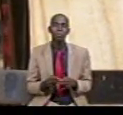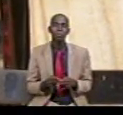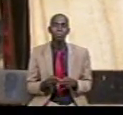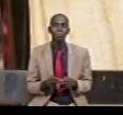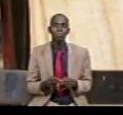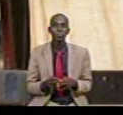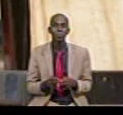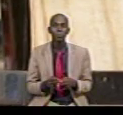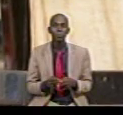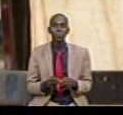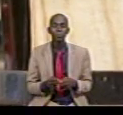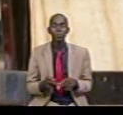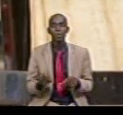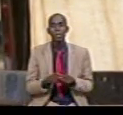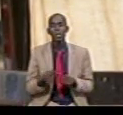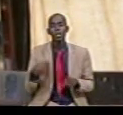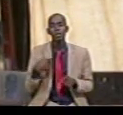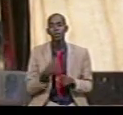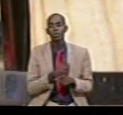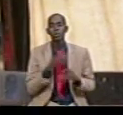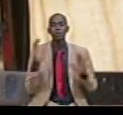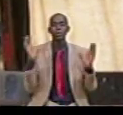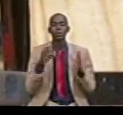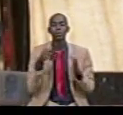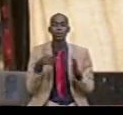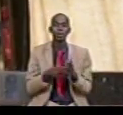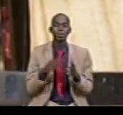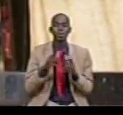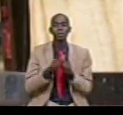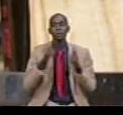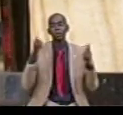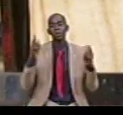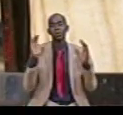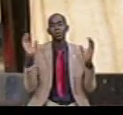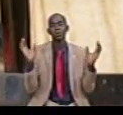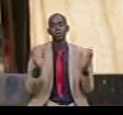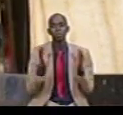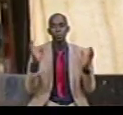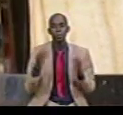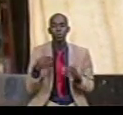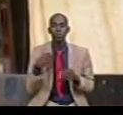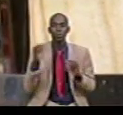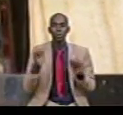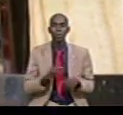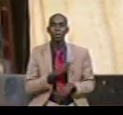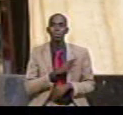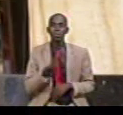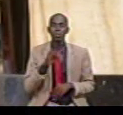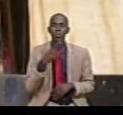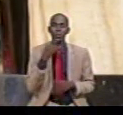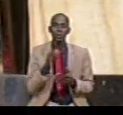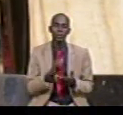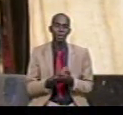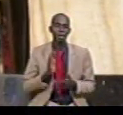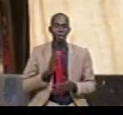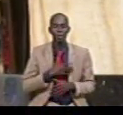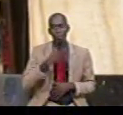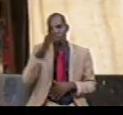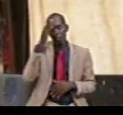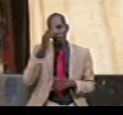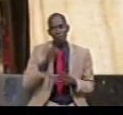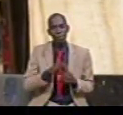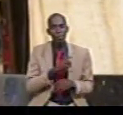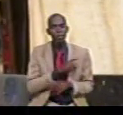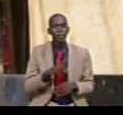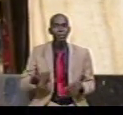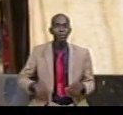As we celebrate this golden anniversary, we can boldly say that our Father in the Lord is